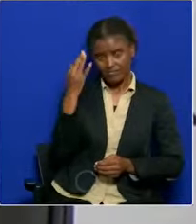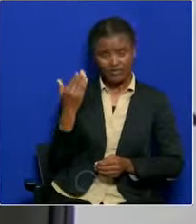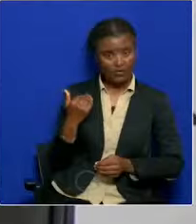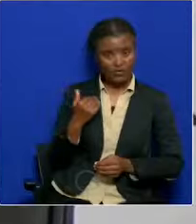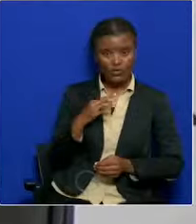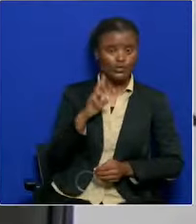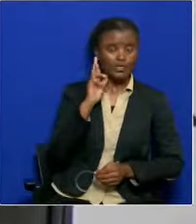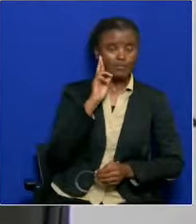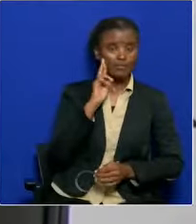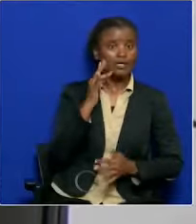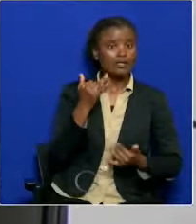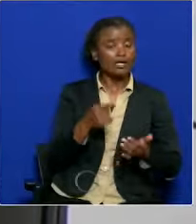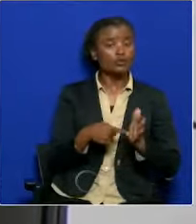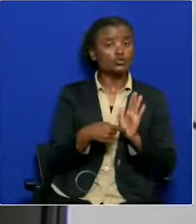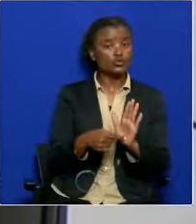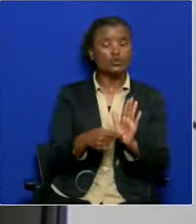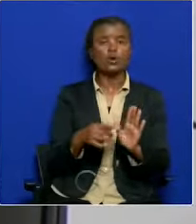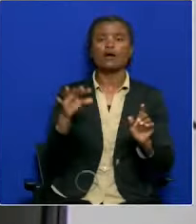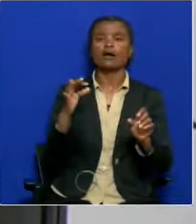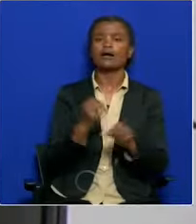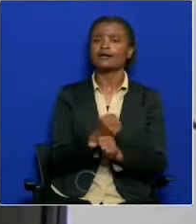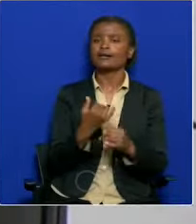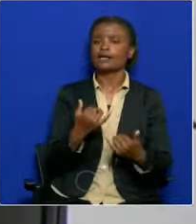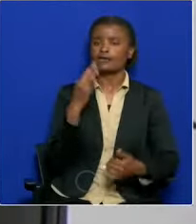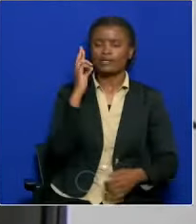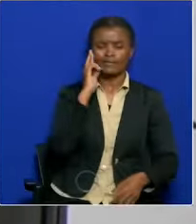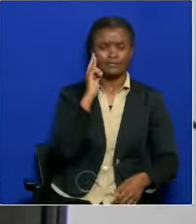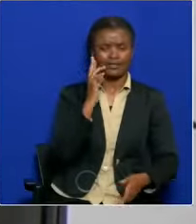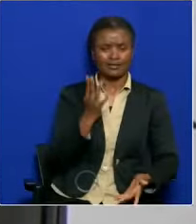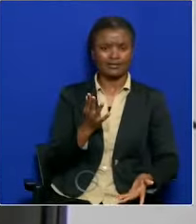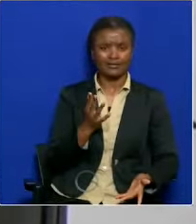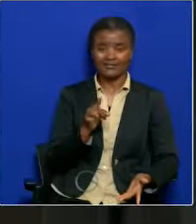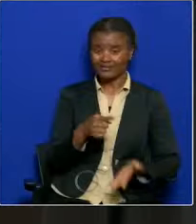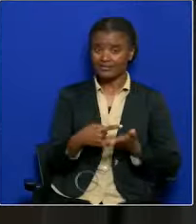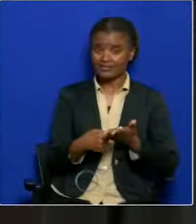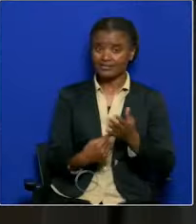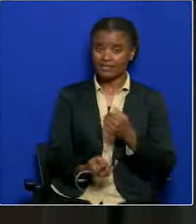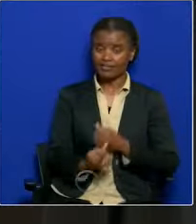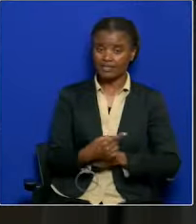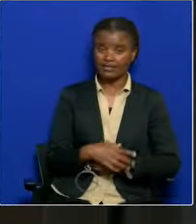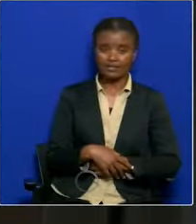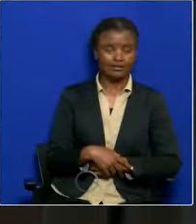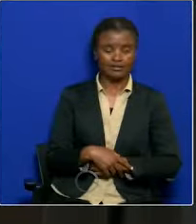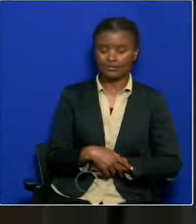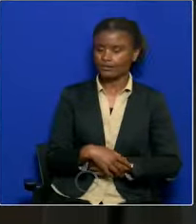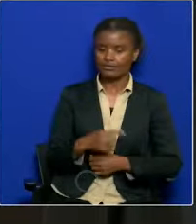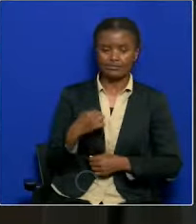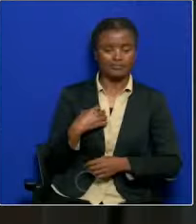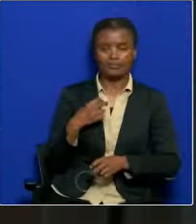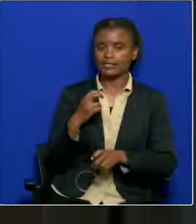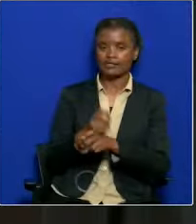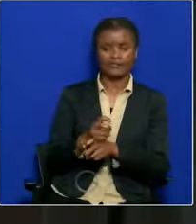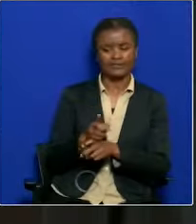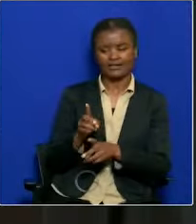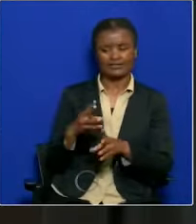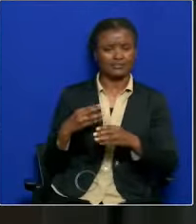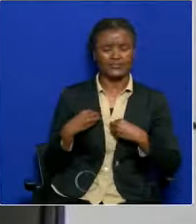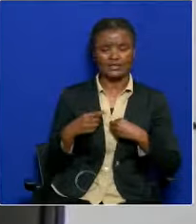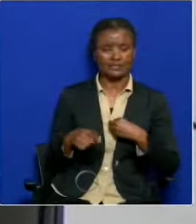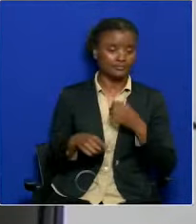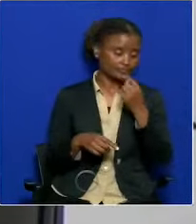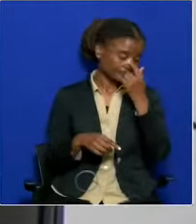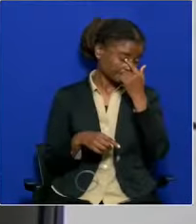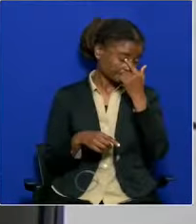suddenly you remember that this discussion took place. That is difficult to accept. Now, I just want to add